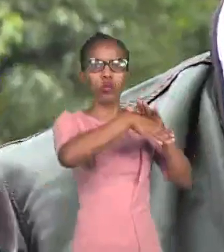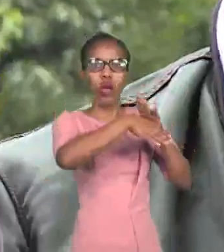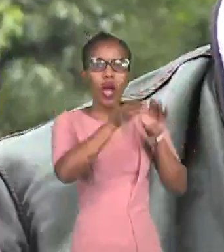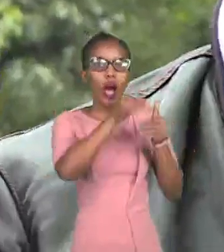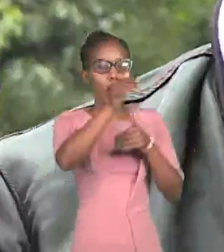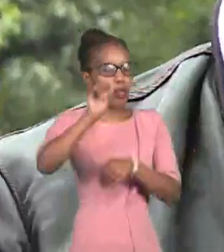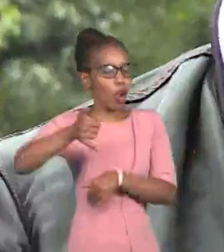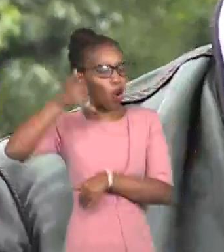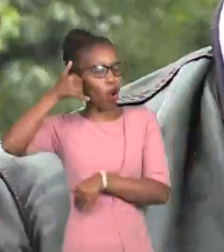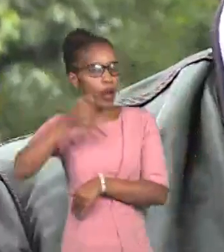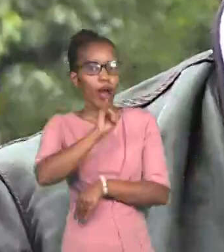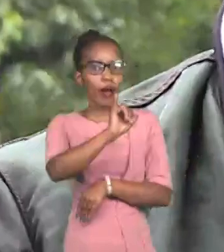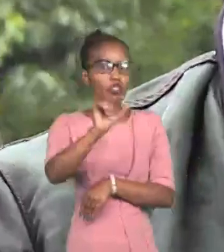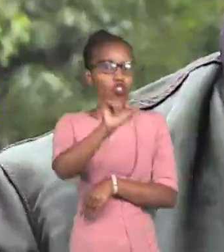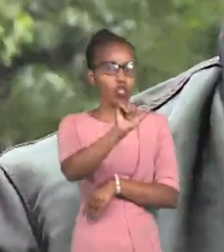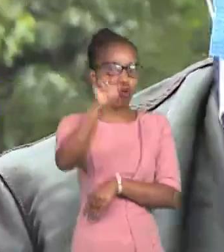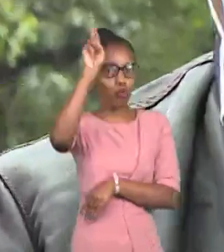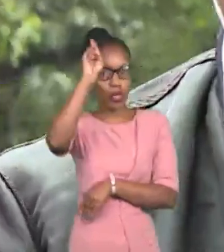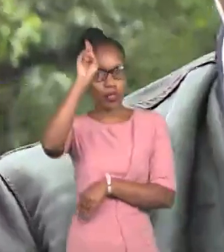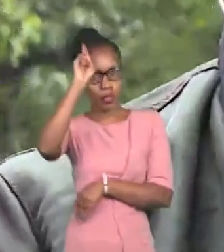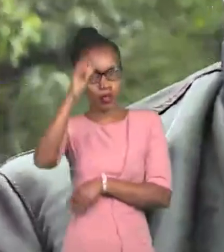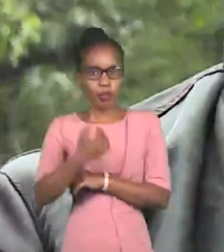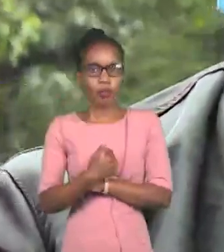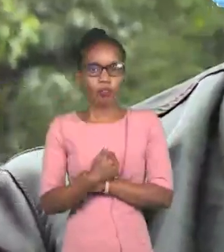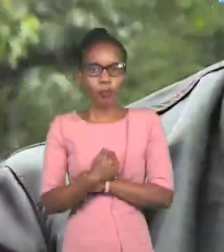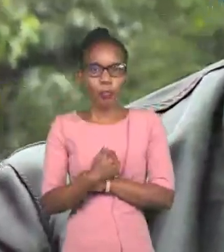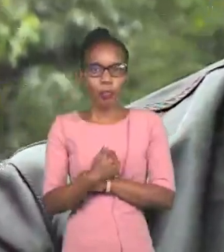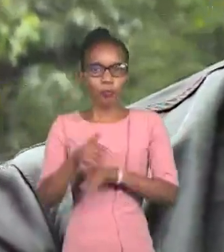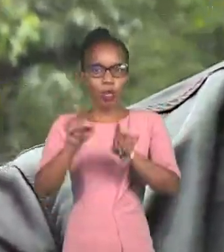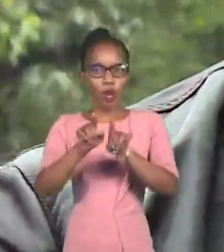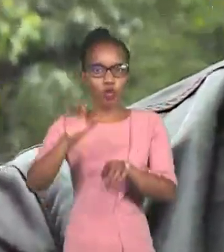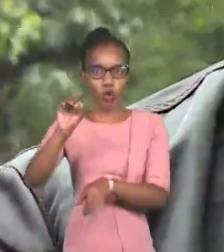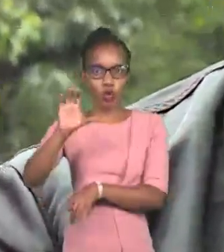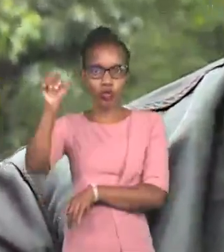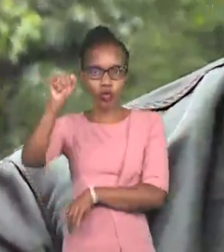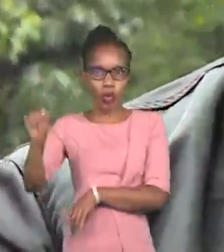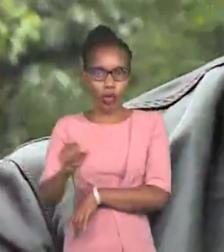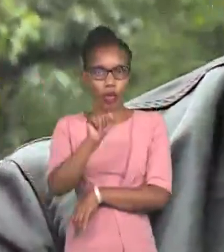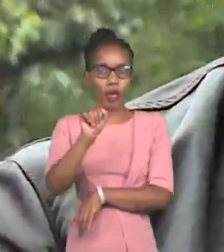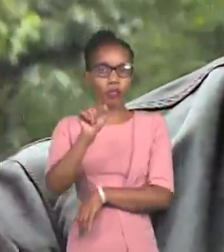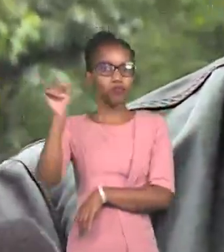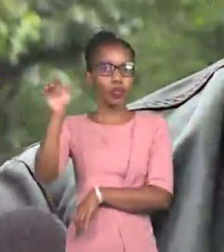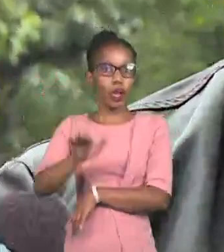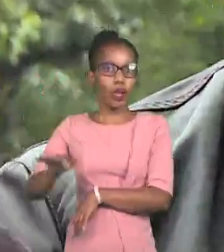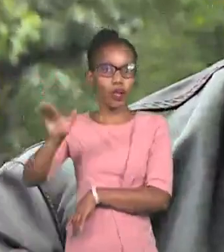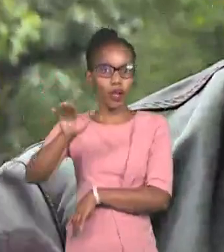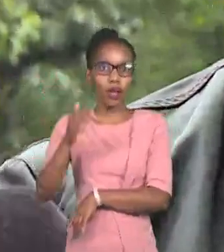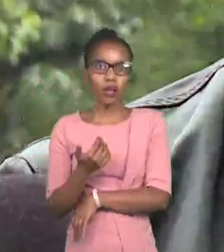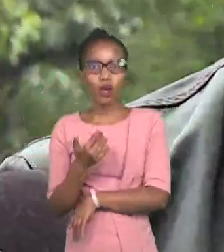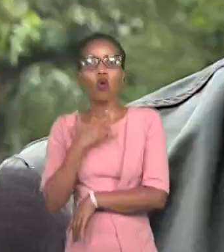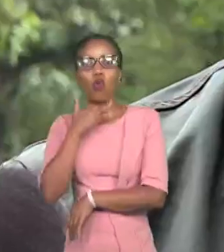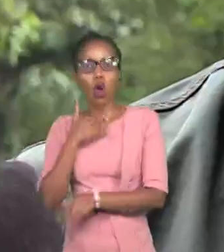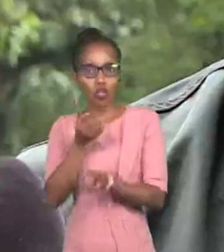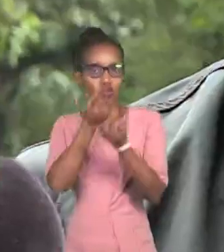a call from the Inspector General of Police and from the OCS Mudangari. And we just want to tell the